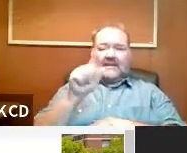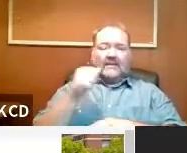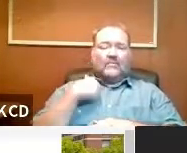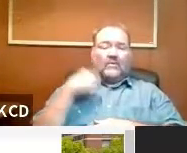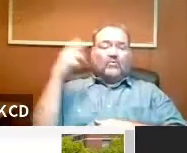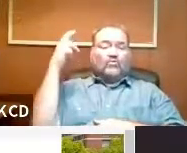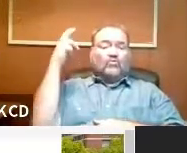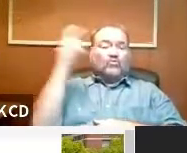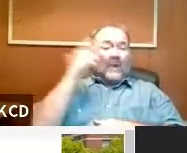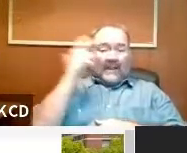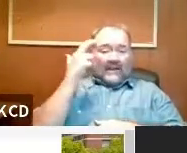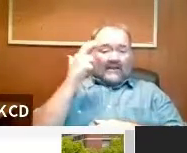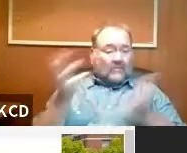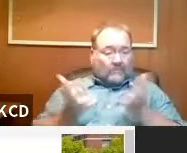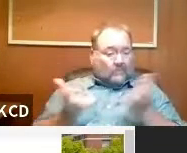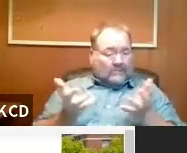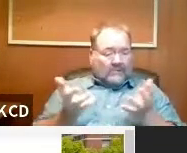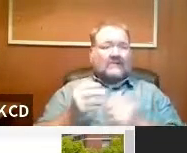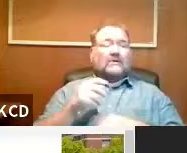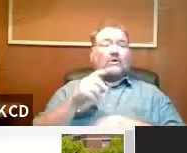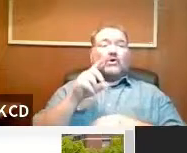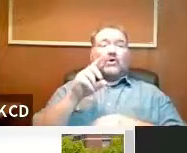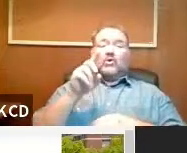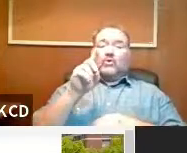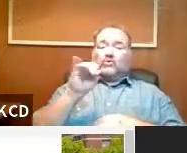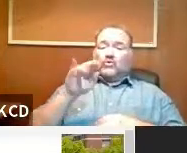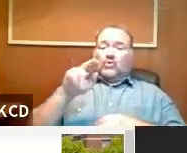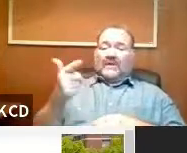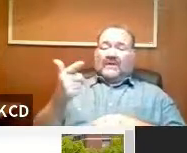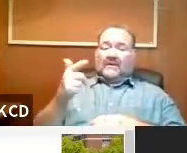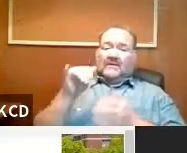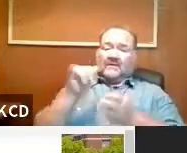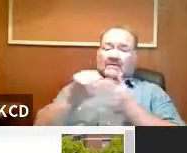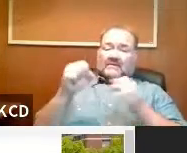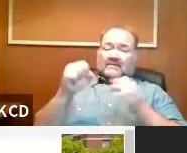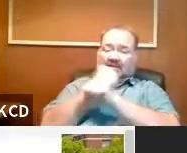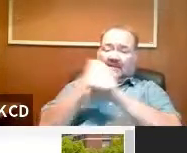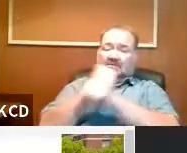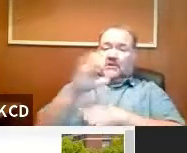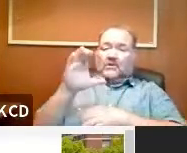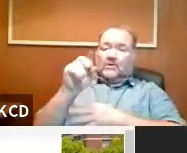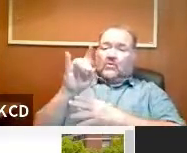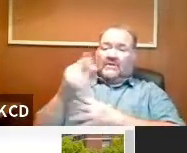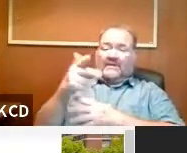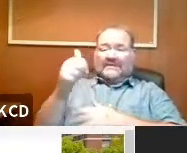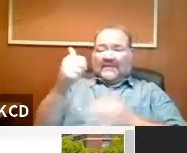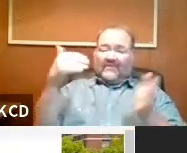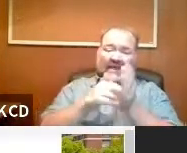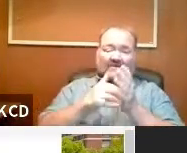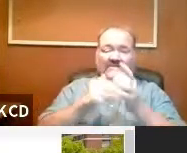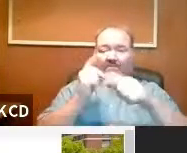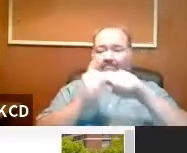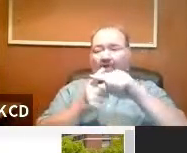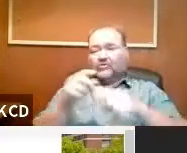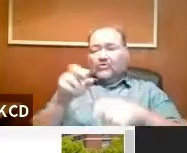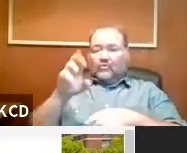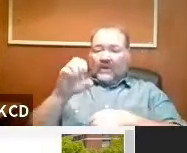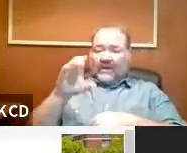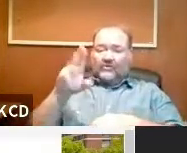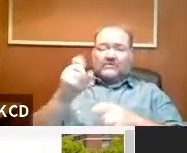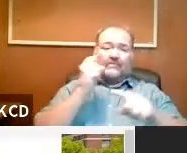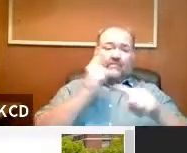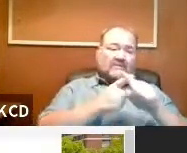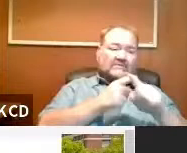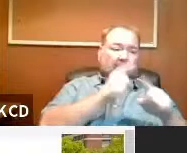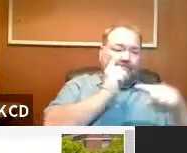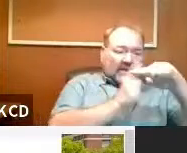that, though, is that when we were doing the SAS coding, when you have 10,000 plus records, and those are just the positives plus all the negatives,